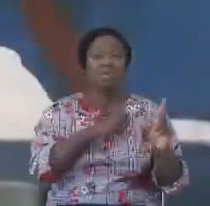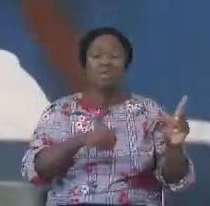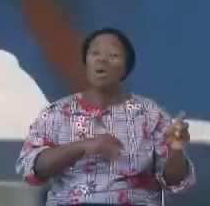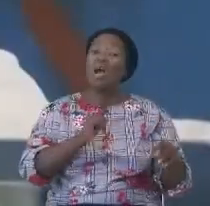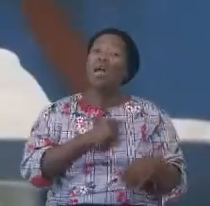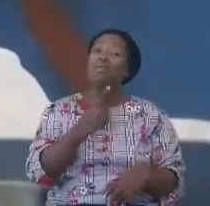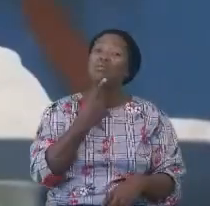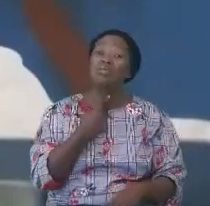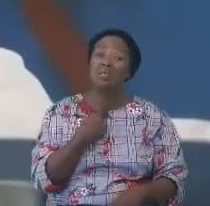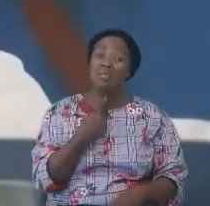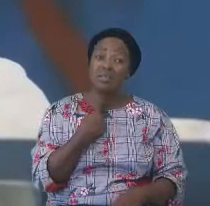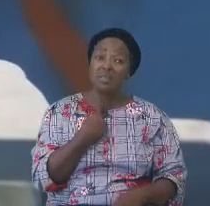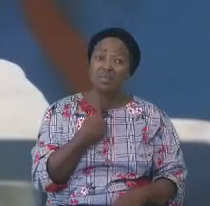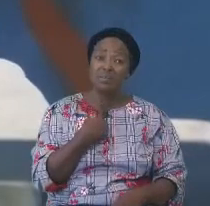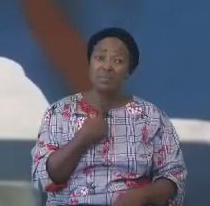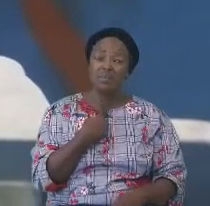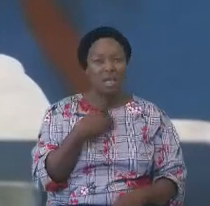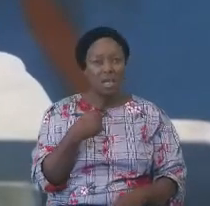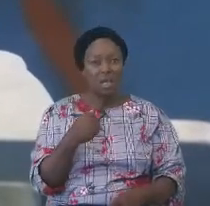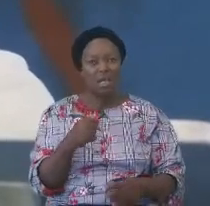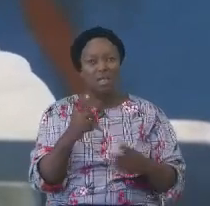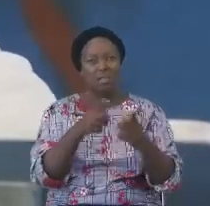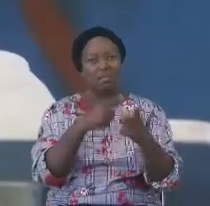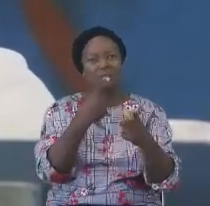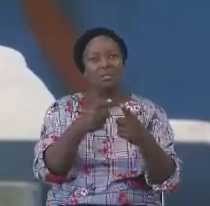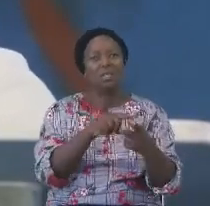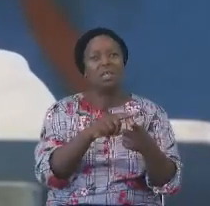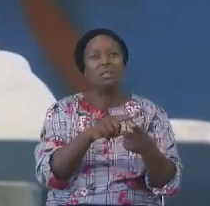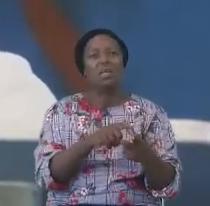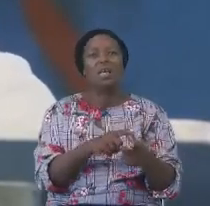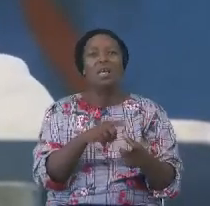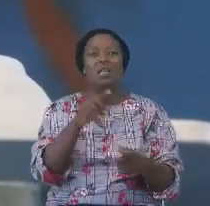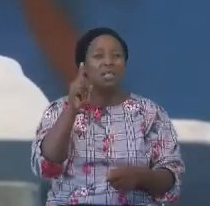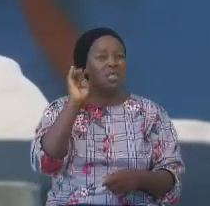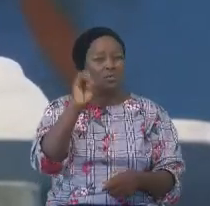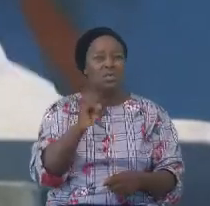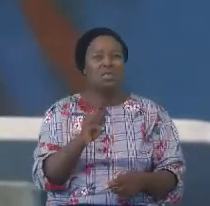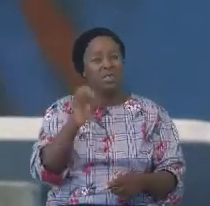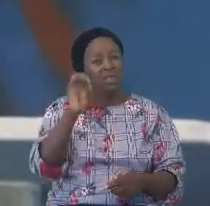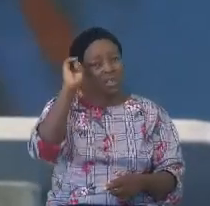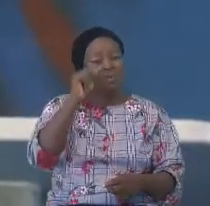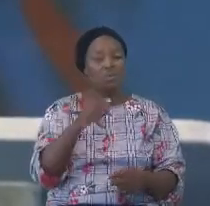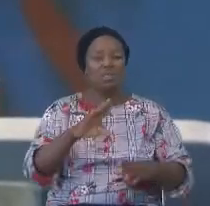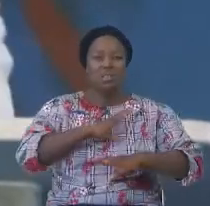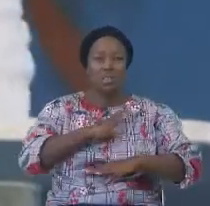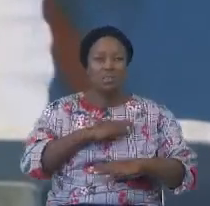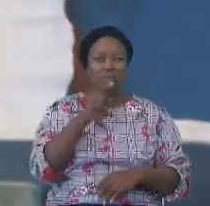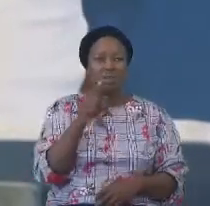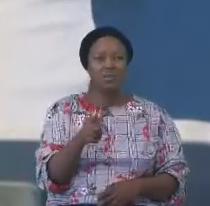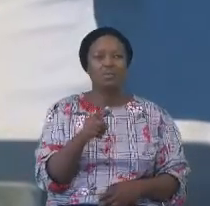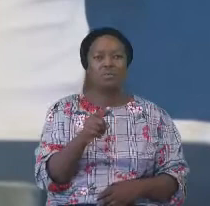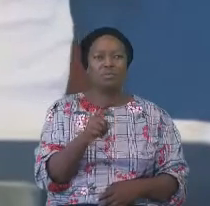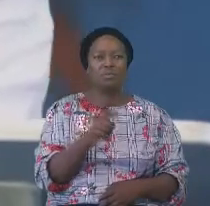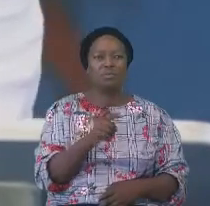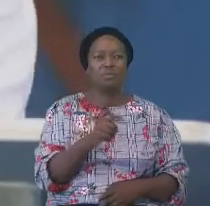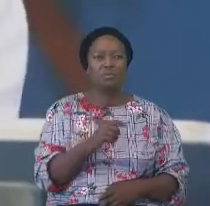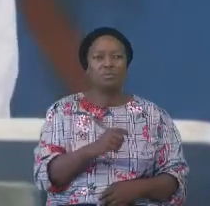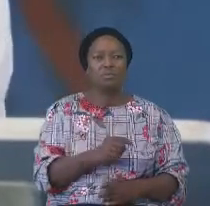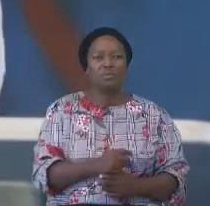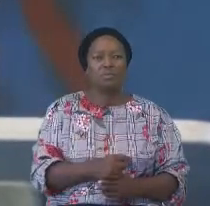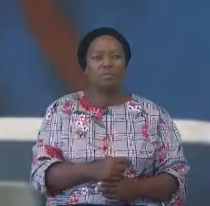no man shall see the Lord. I thirst. And then it